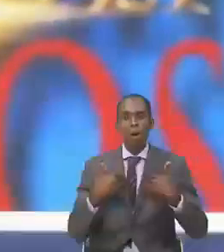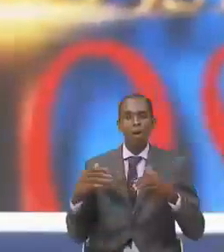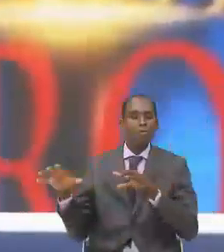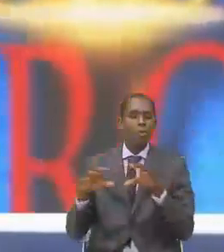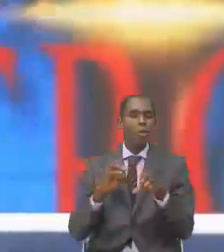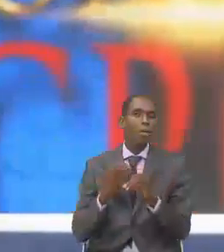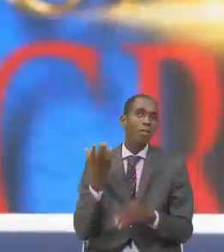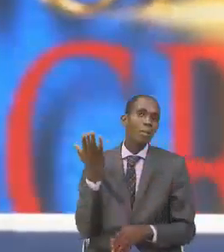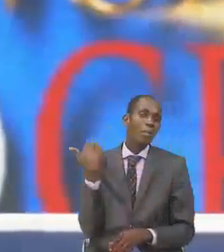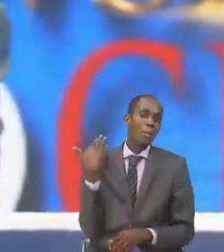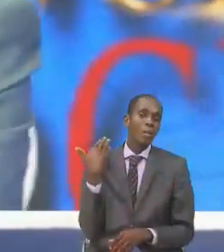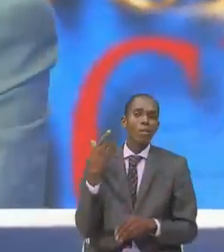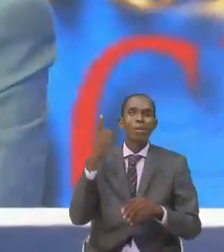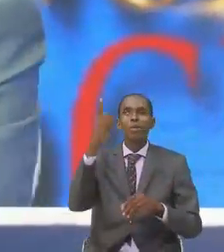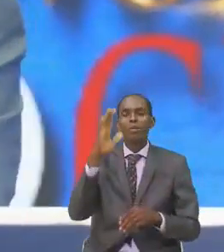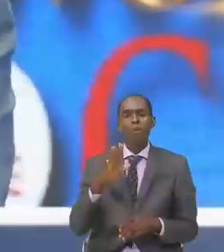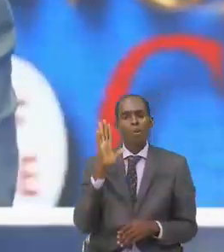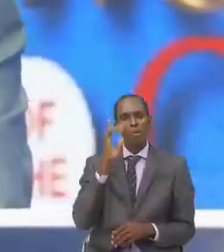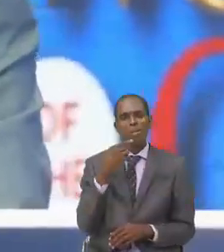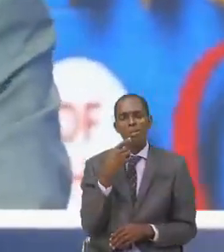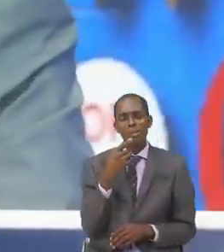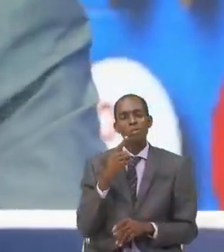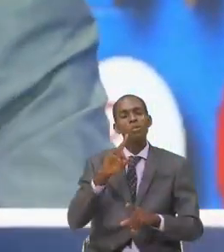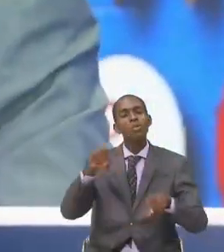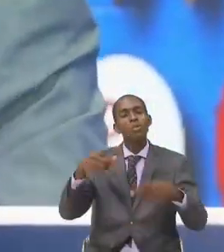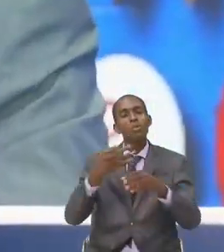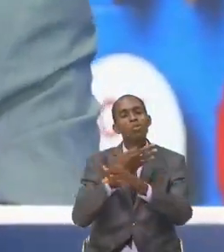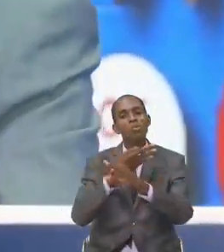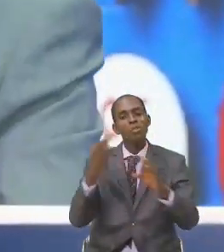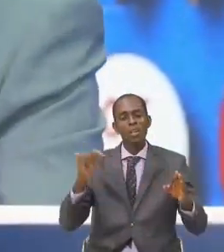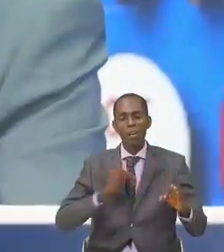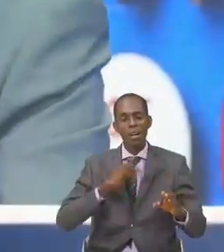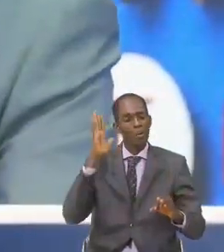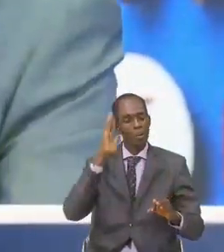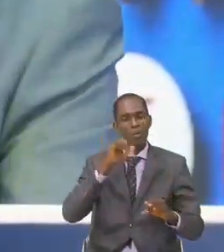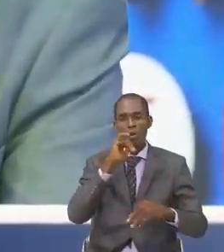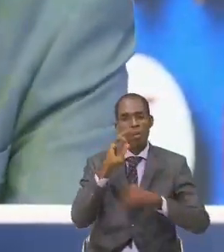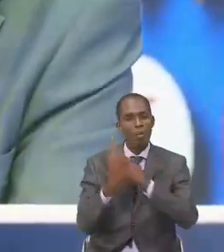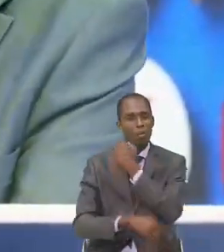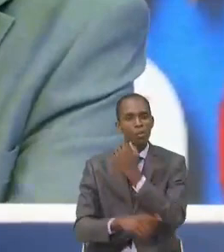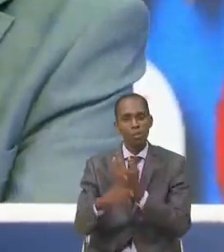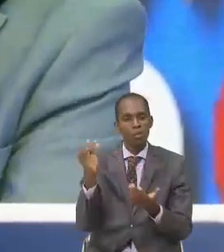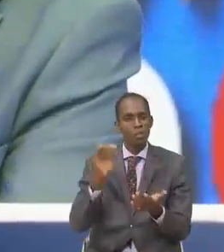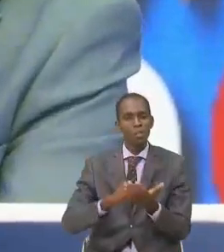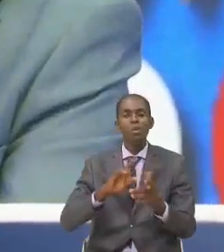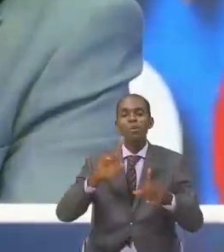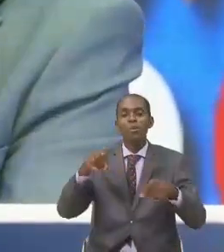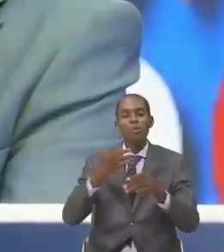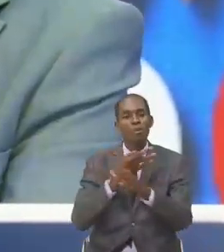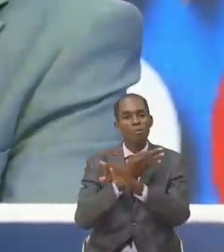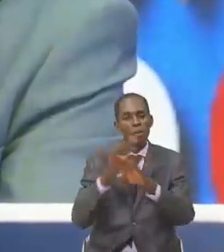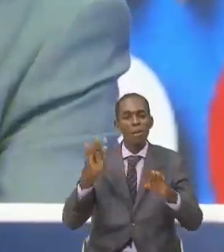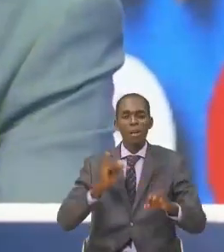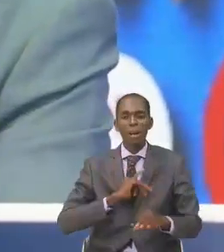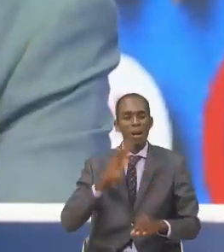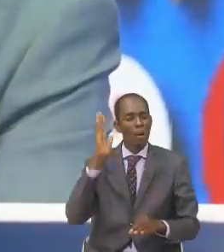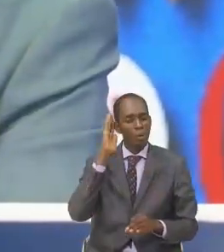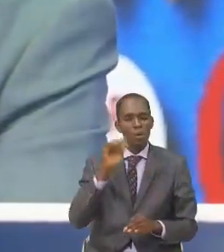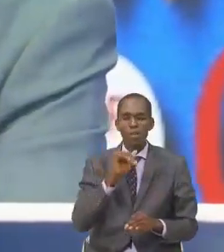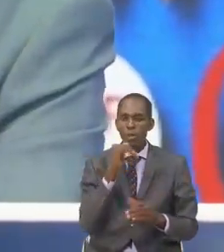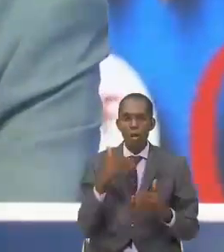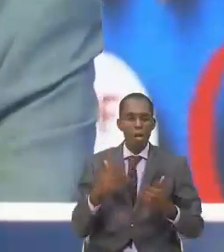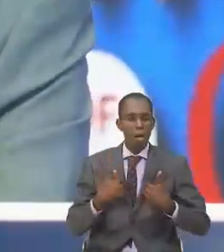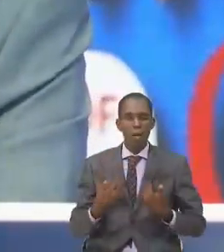happens, all that you have done in the past, God will say, go free, I'm not going to punish